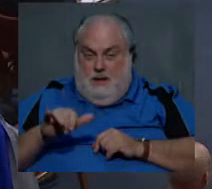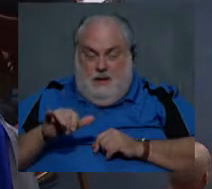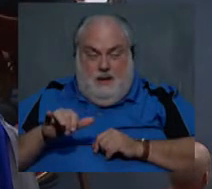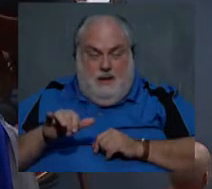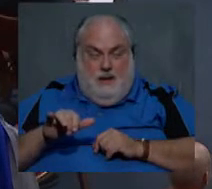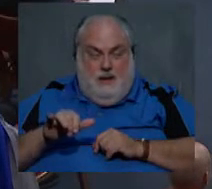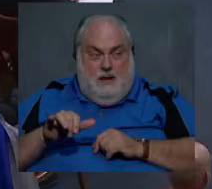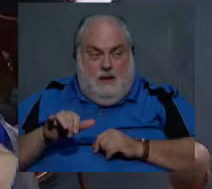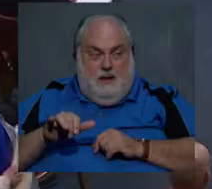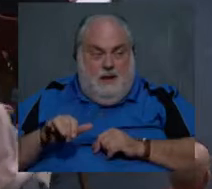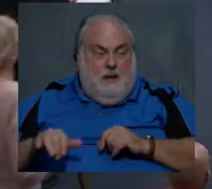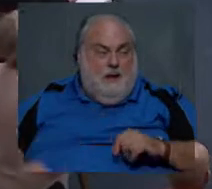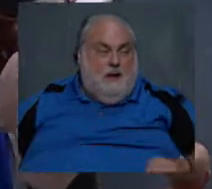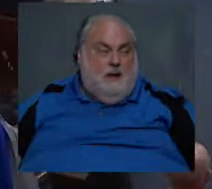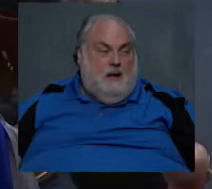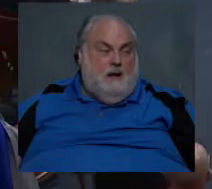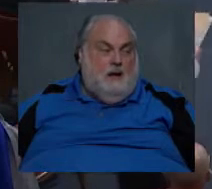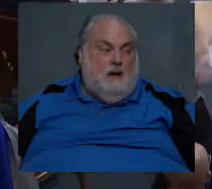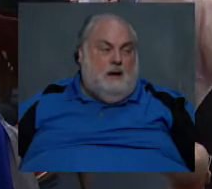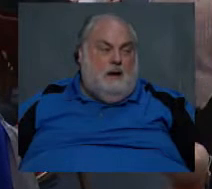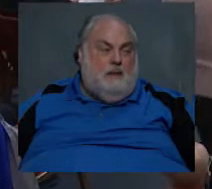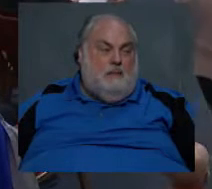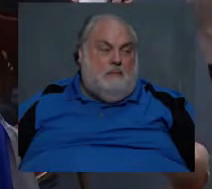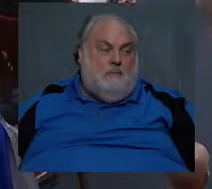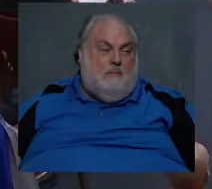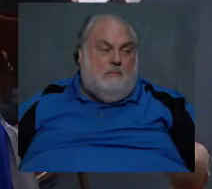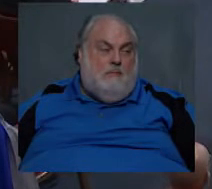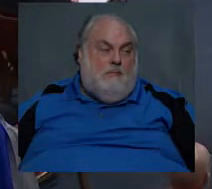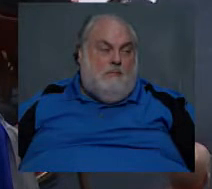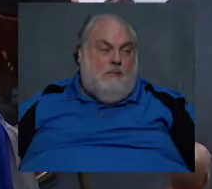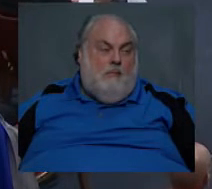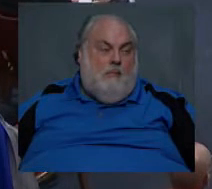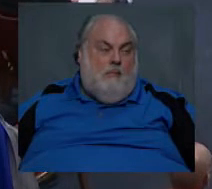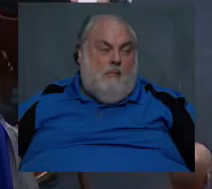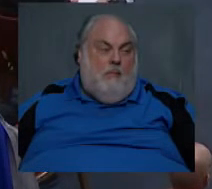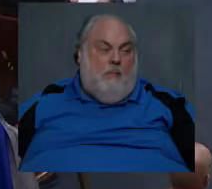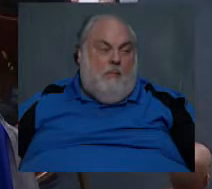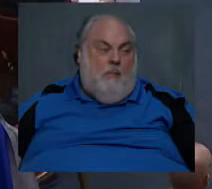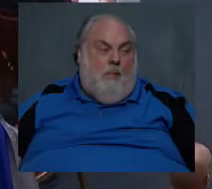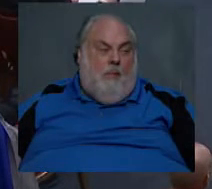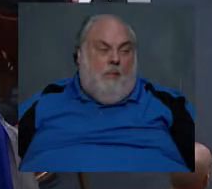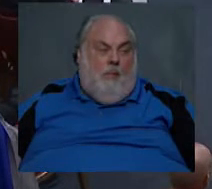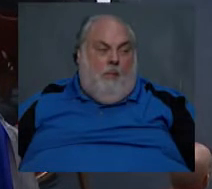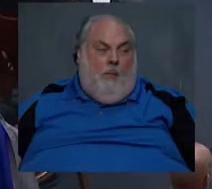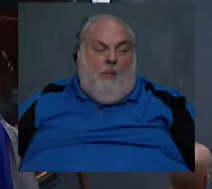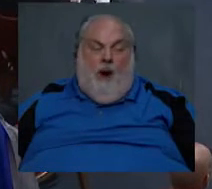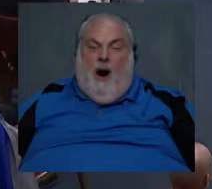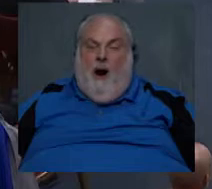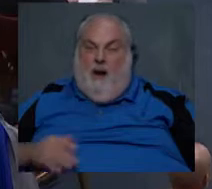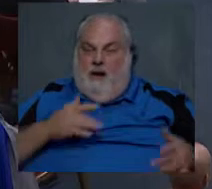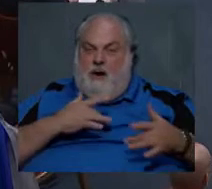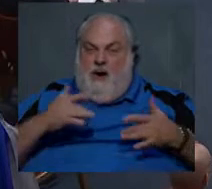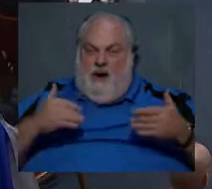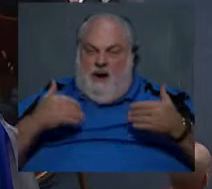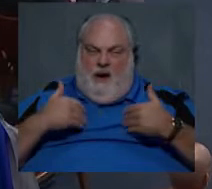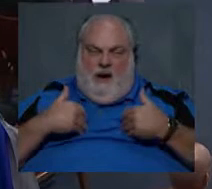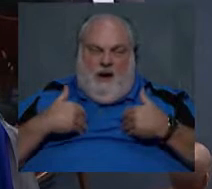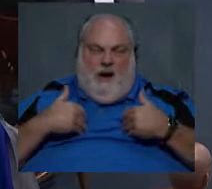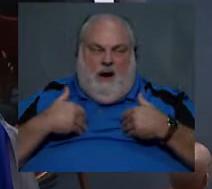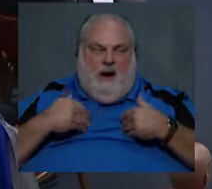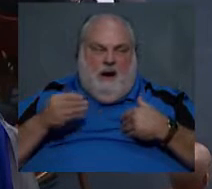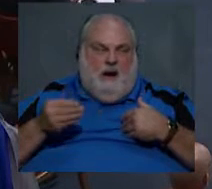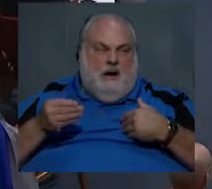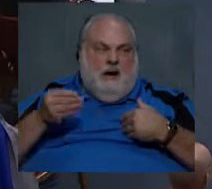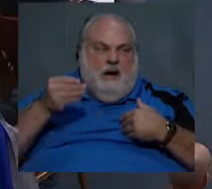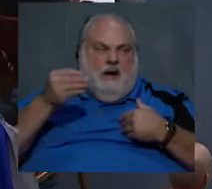Conaway. Thank you. Conaway Anderson. Yes. I have one concern, and may I give